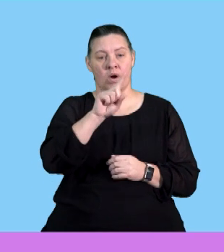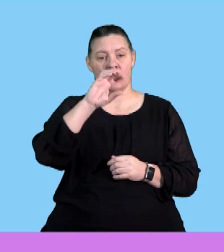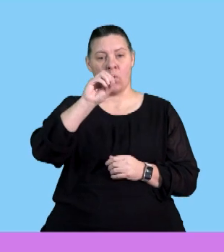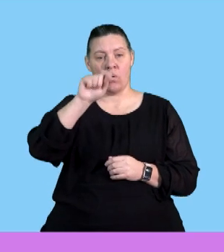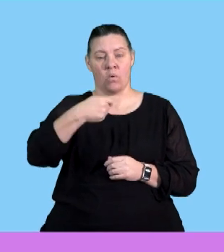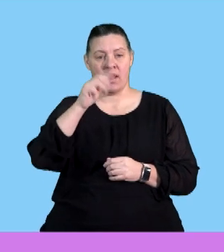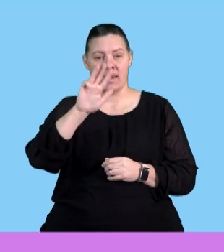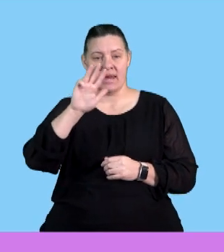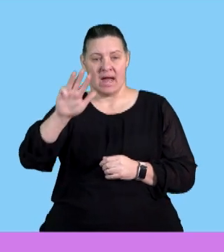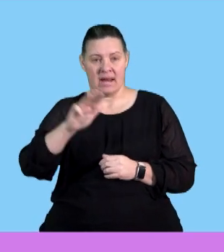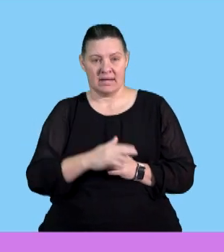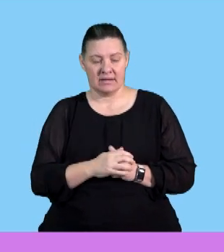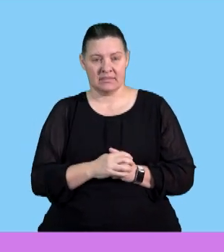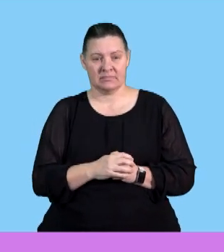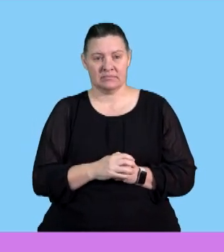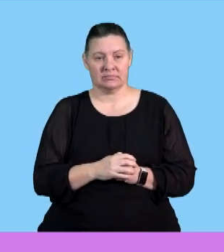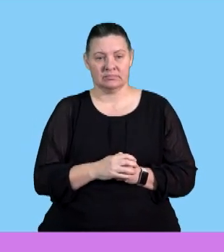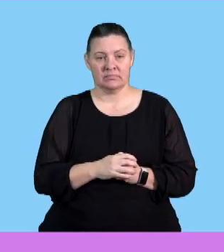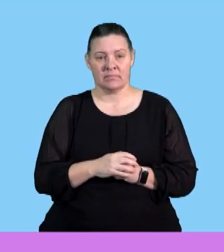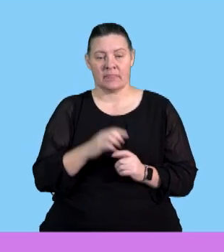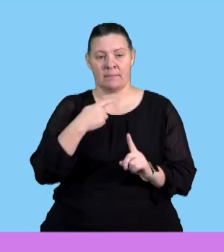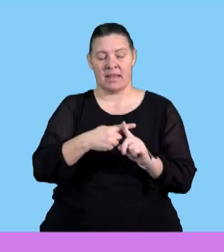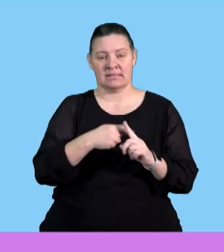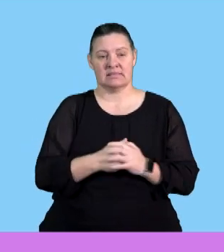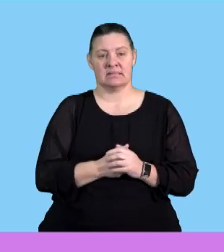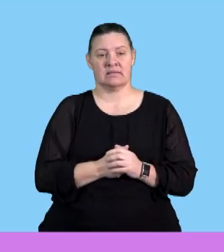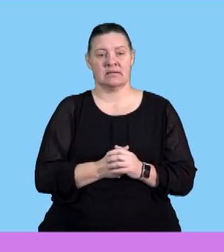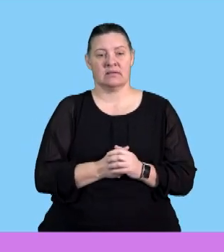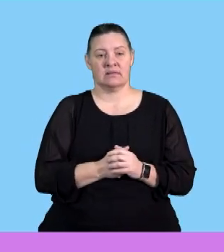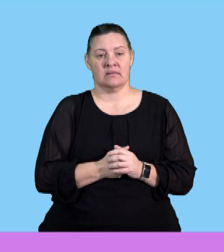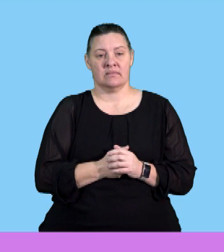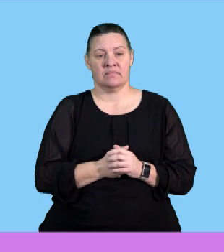10 Rand 99 plus